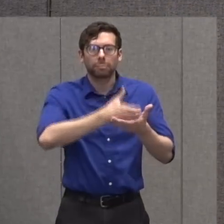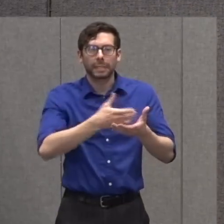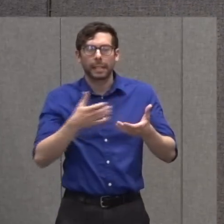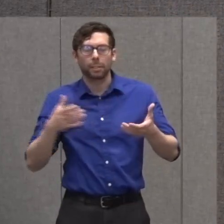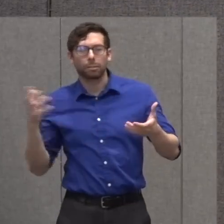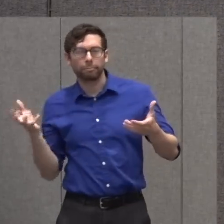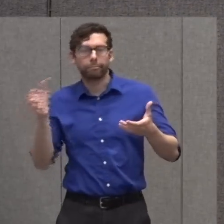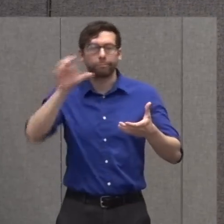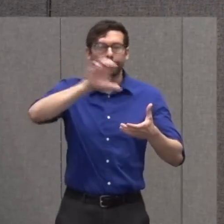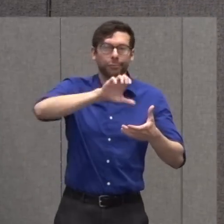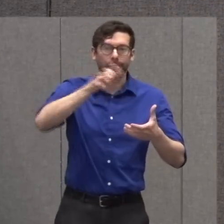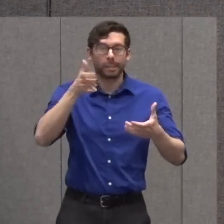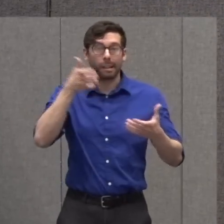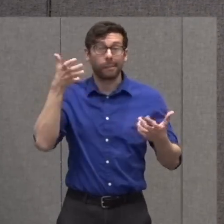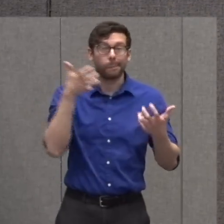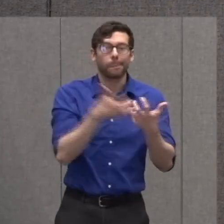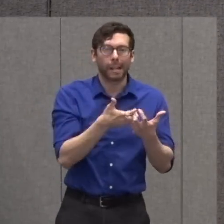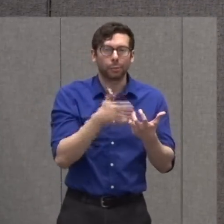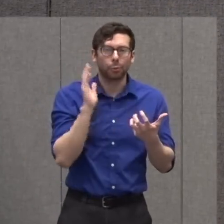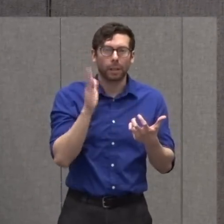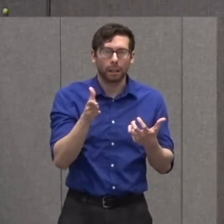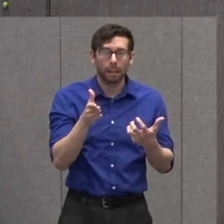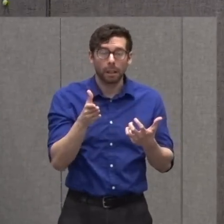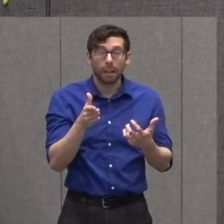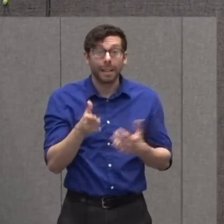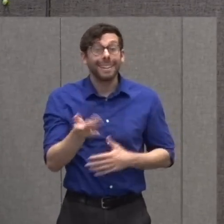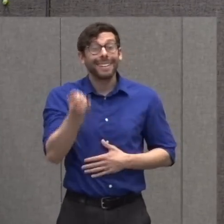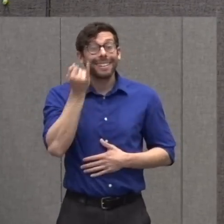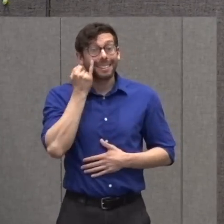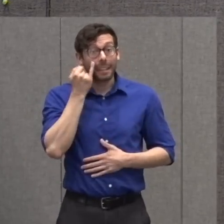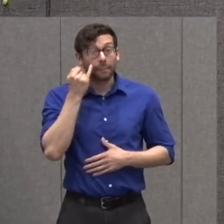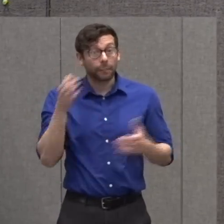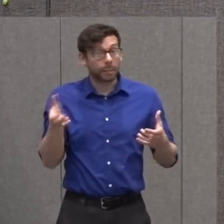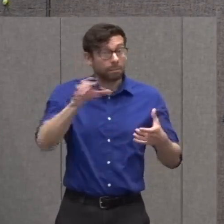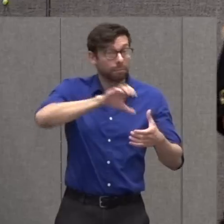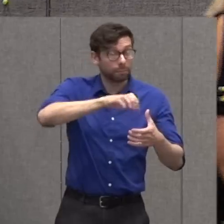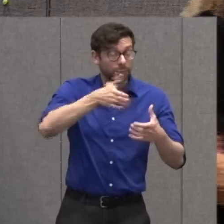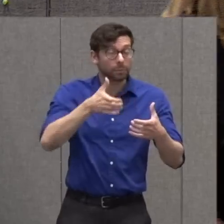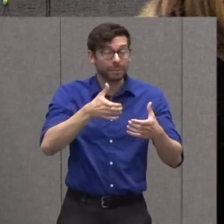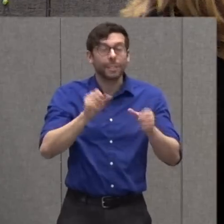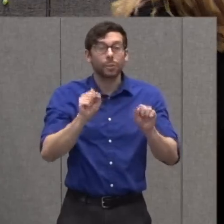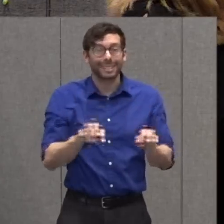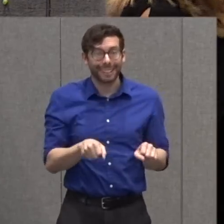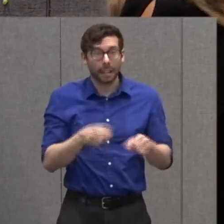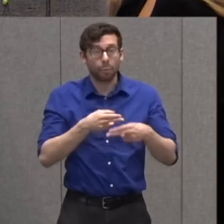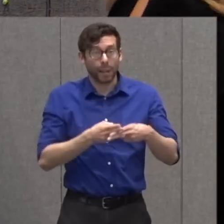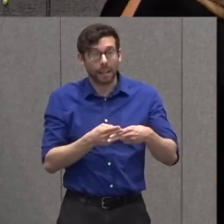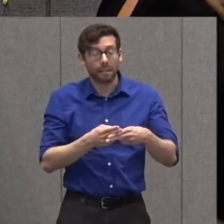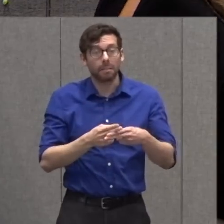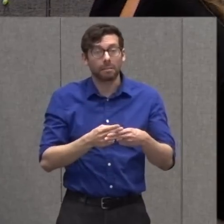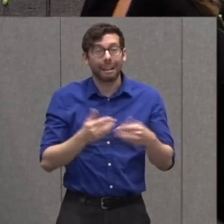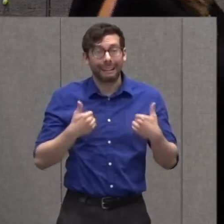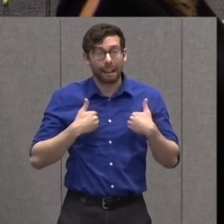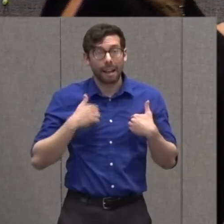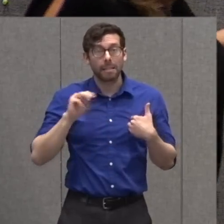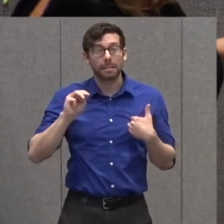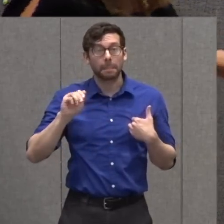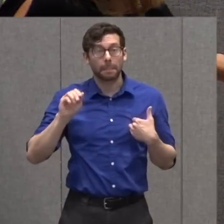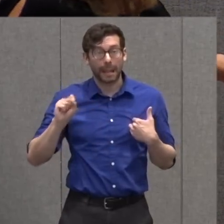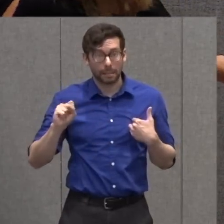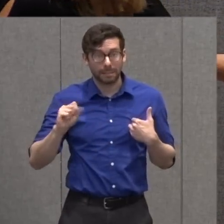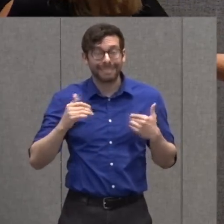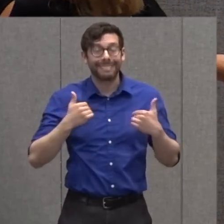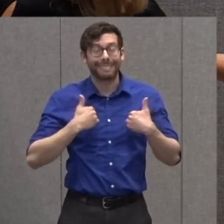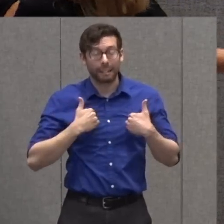put it in a container and then try to weigh it, it does have volume and mass, takes up some space. Good job,